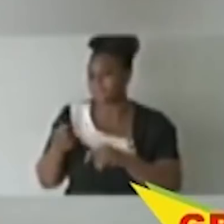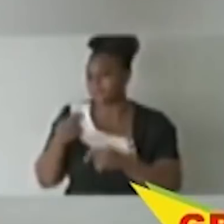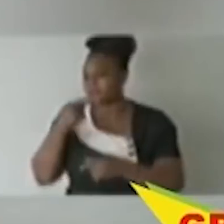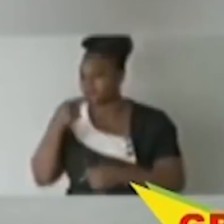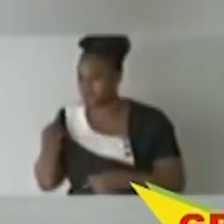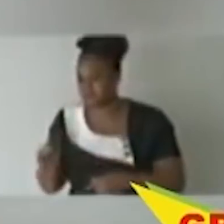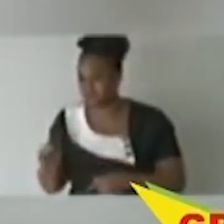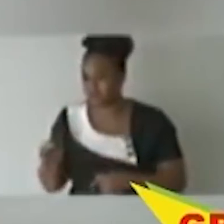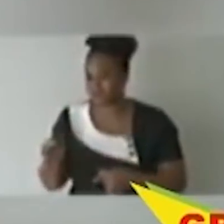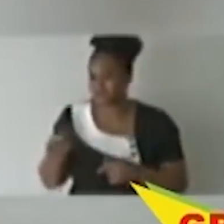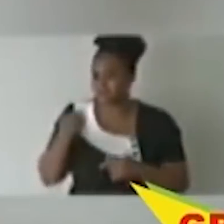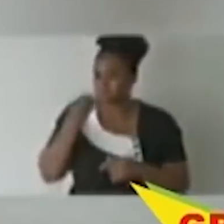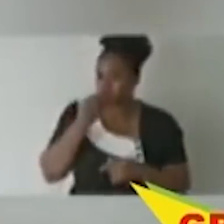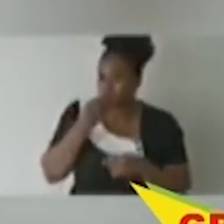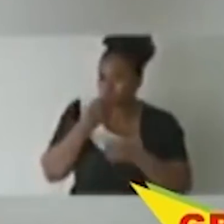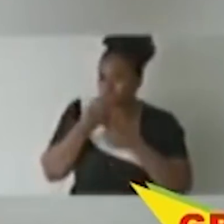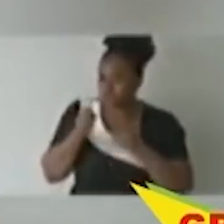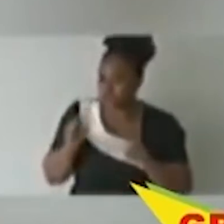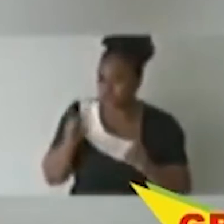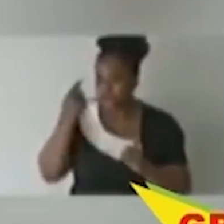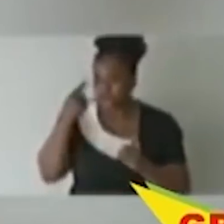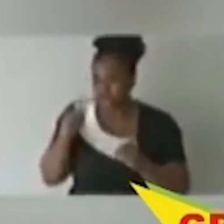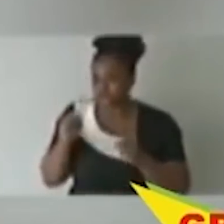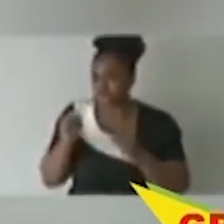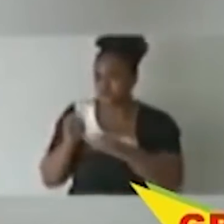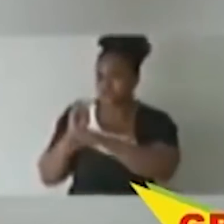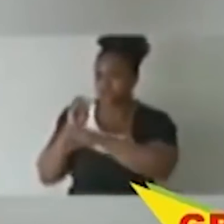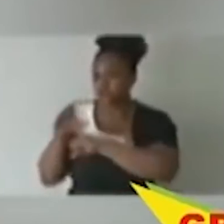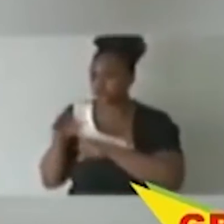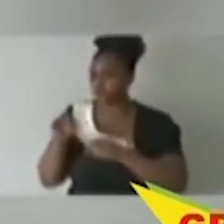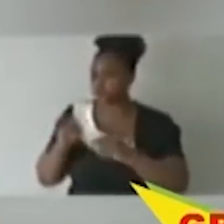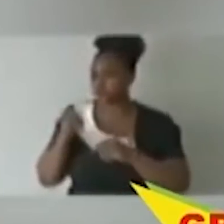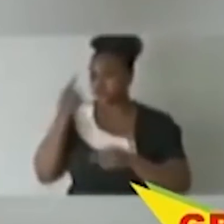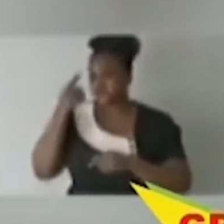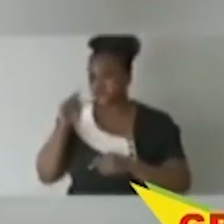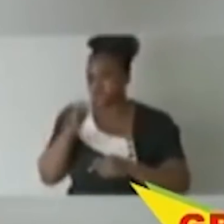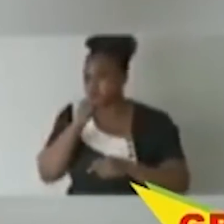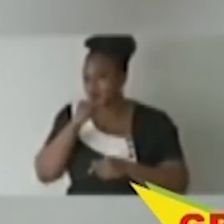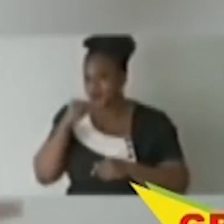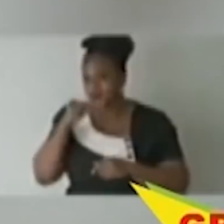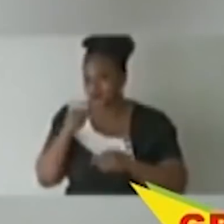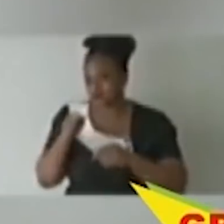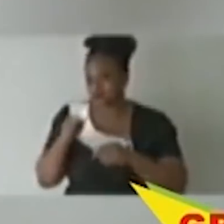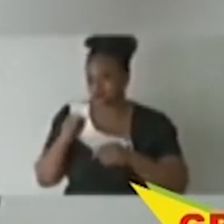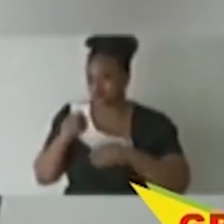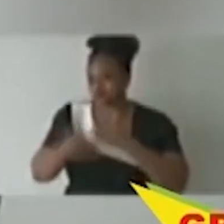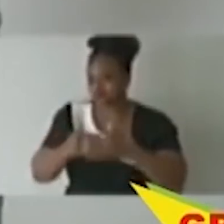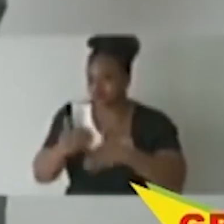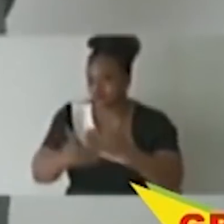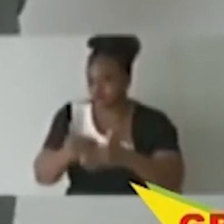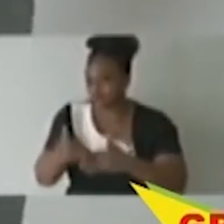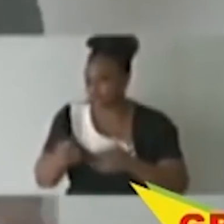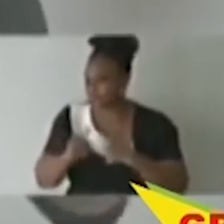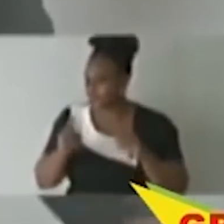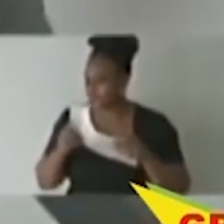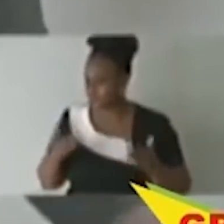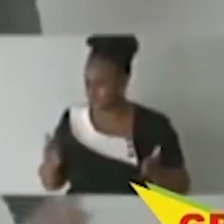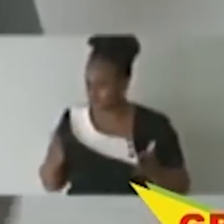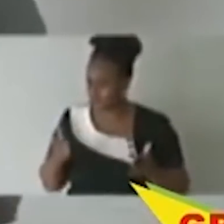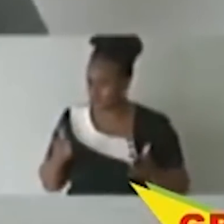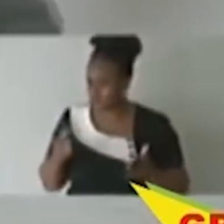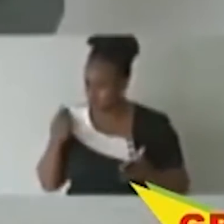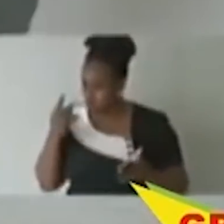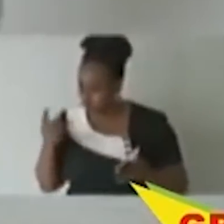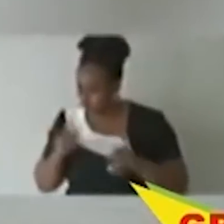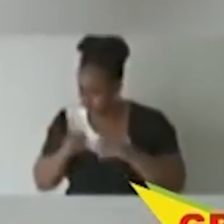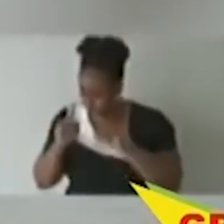food security, for export, for agro-processing. So then when I look at the Ministry of Agriculture plan, I look at the Fisheries